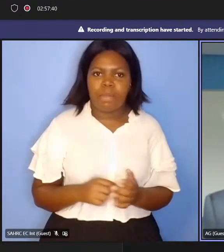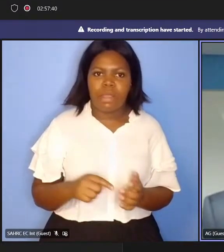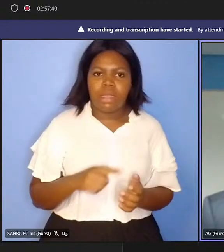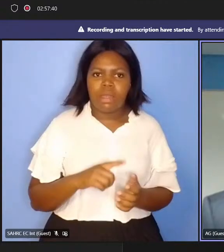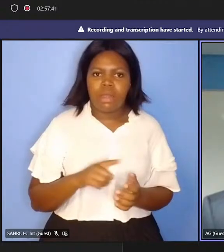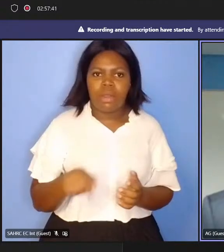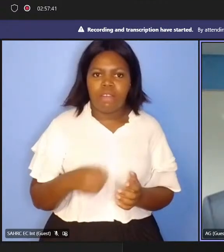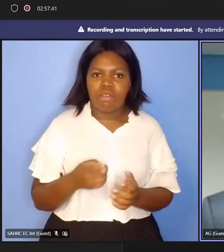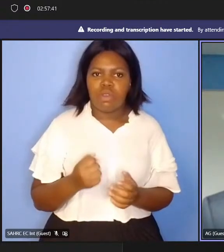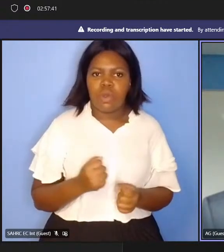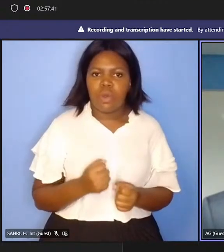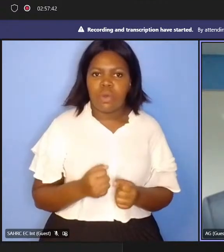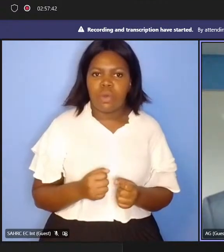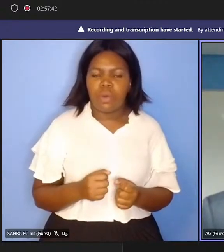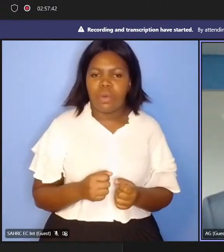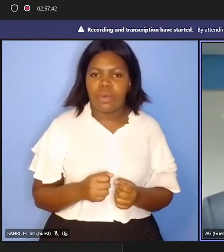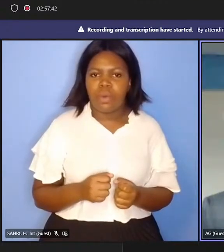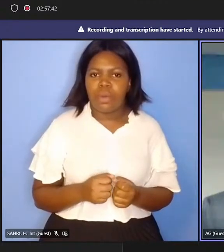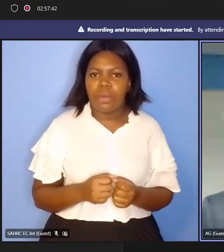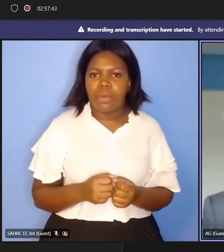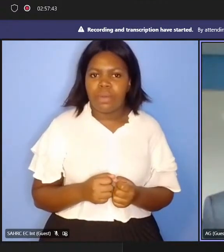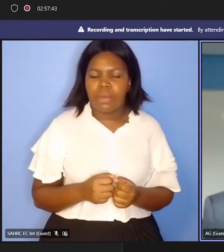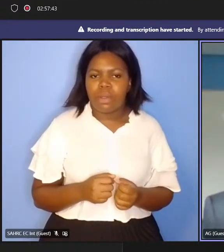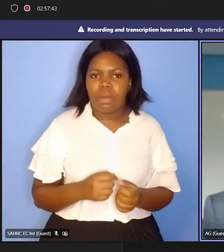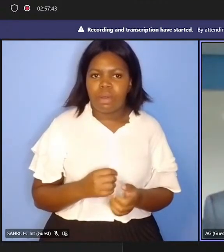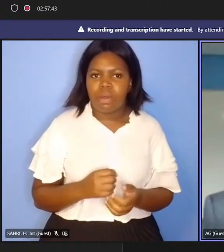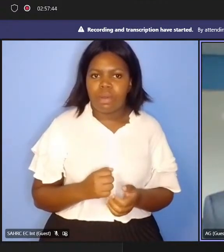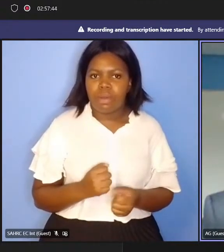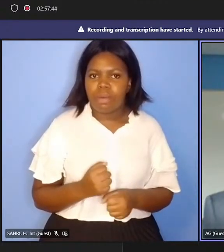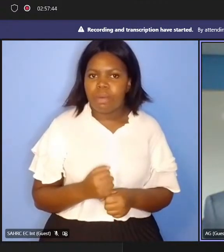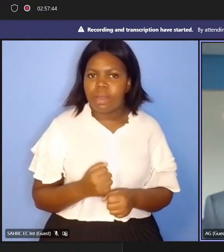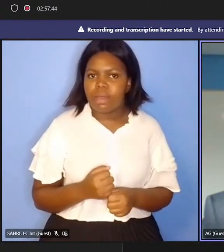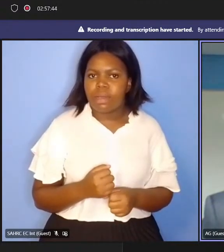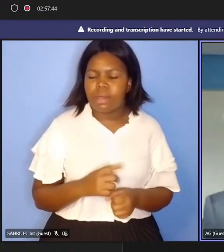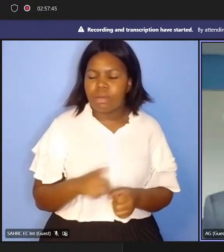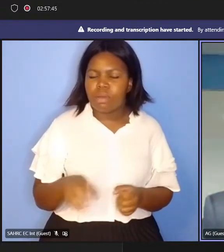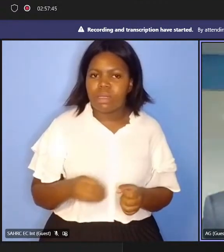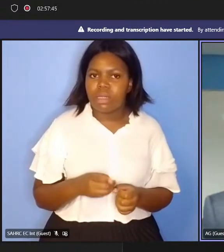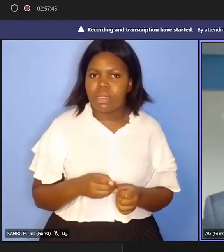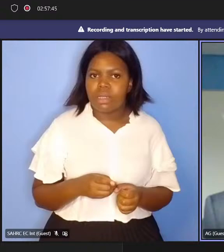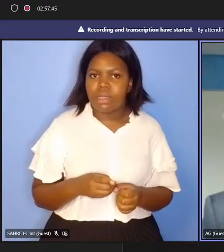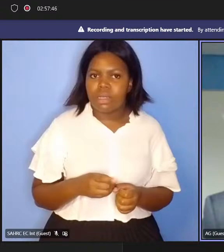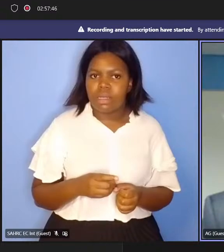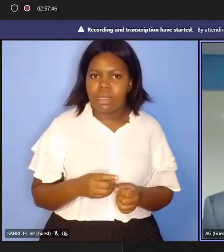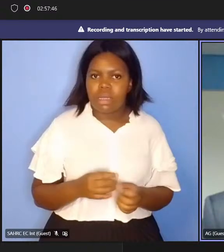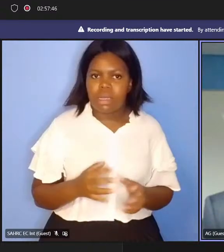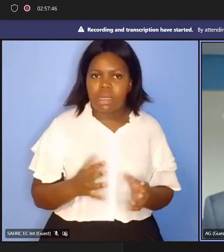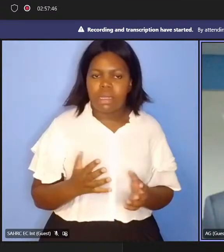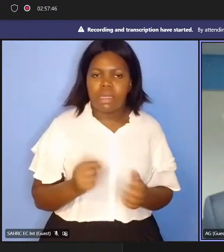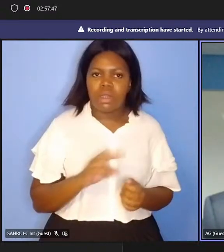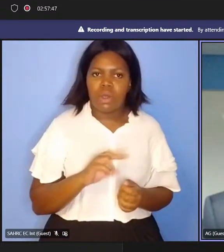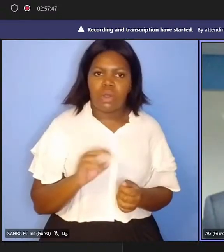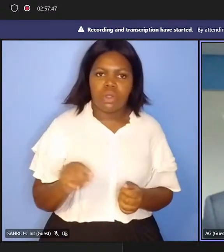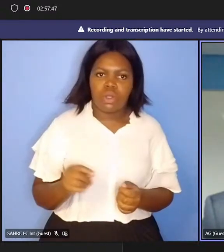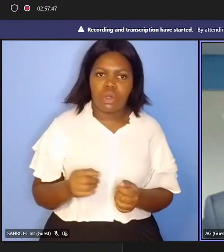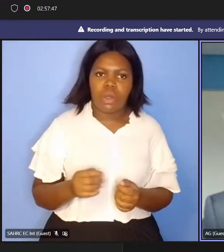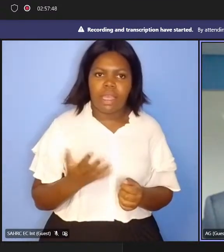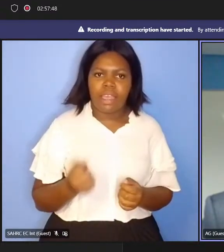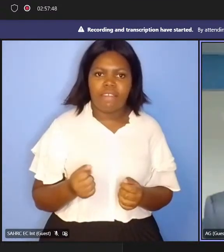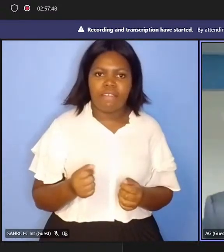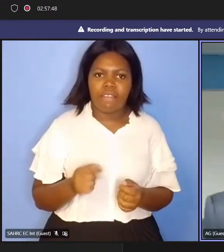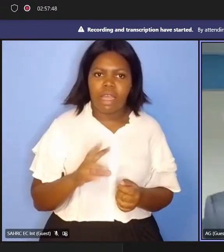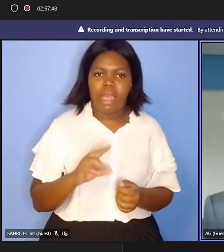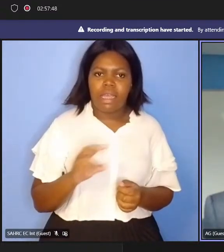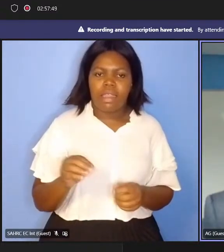in which we can have sight of that, and also work some of the issues mentioned